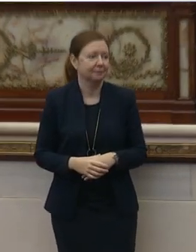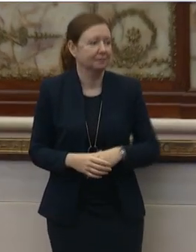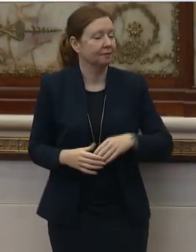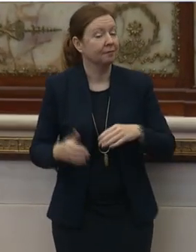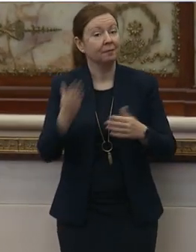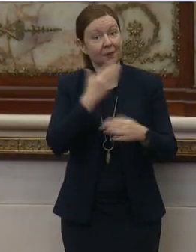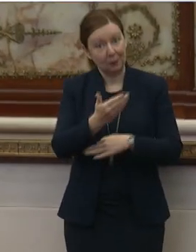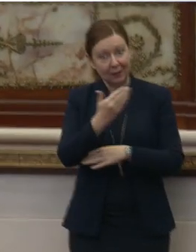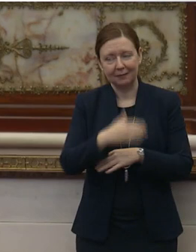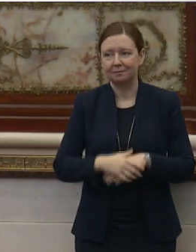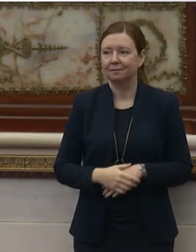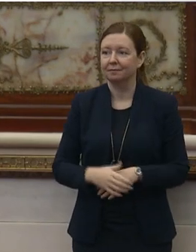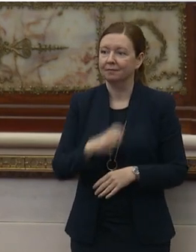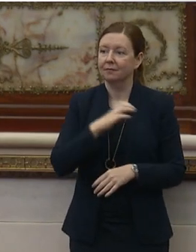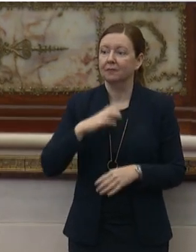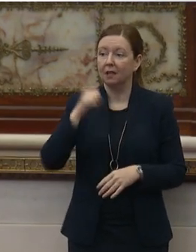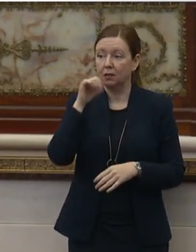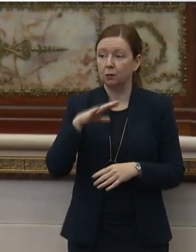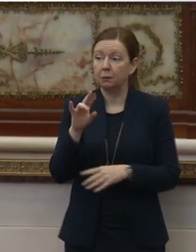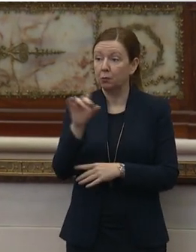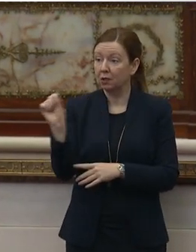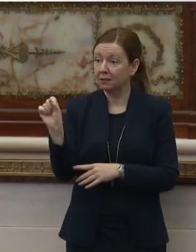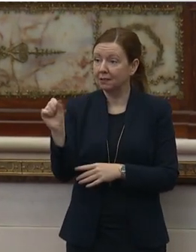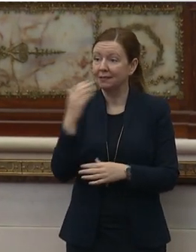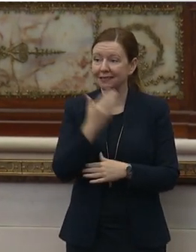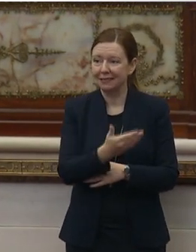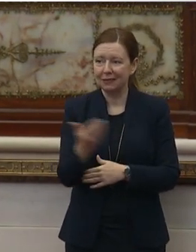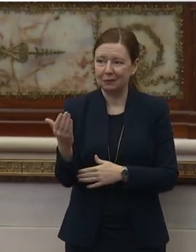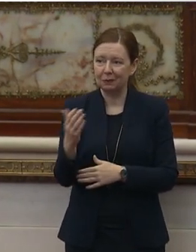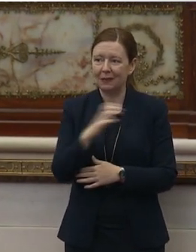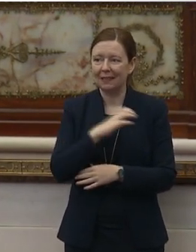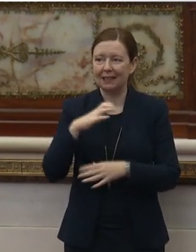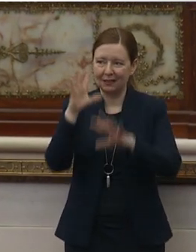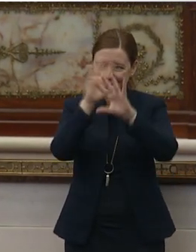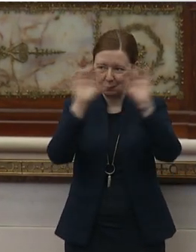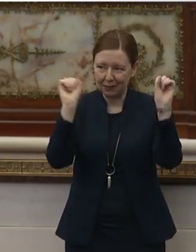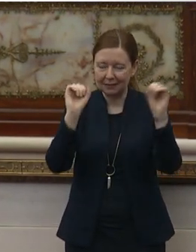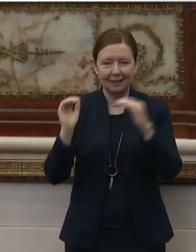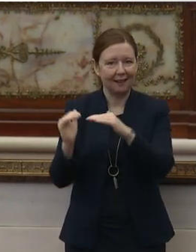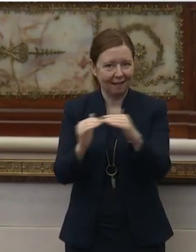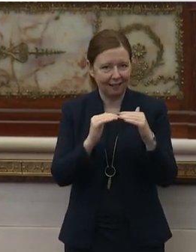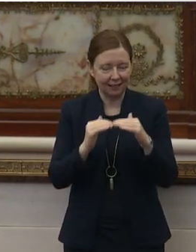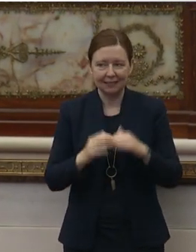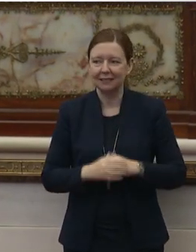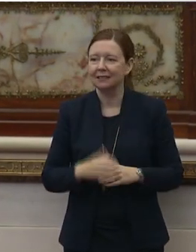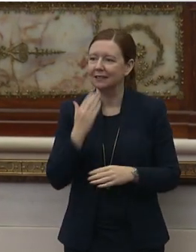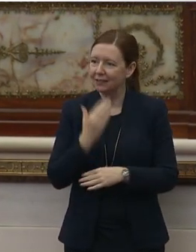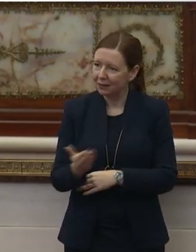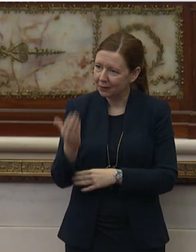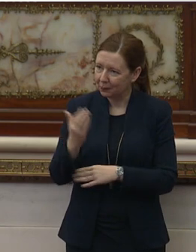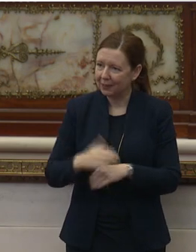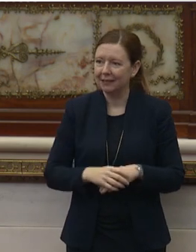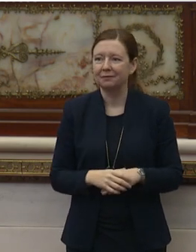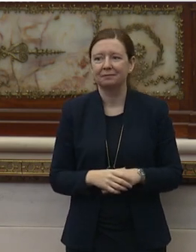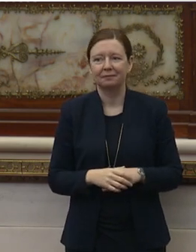morning. Councilwoman Brooks. Good morning, Council President and colleagues. Good morning, Council Lady.